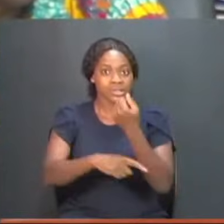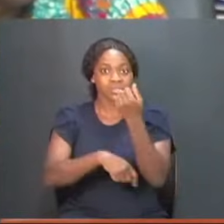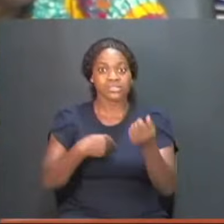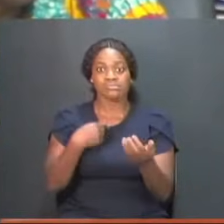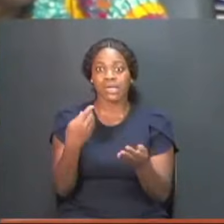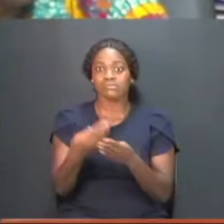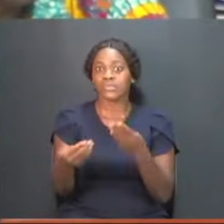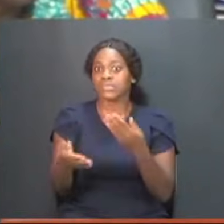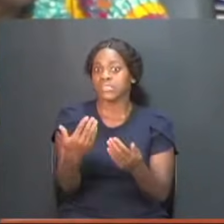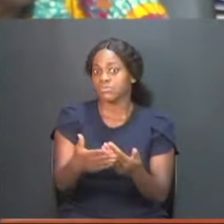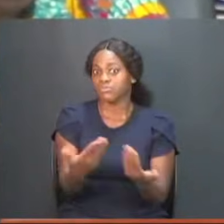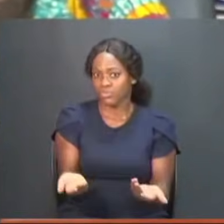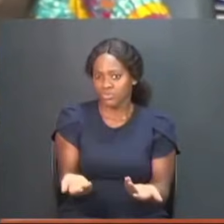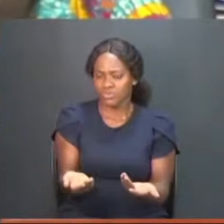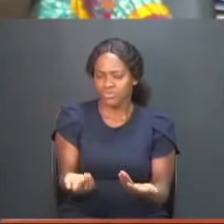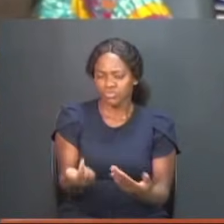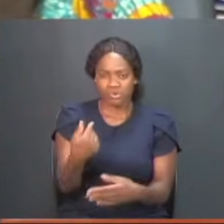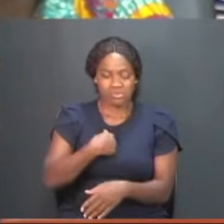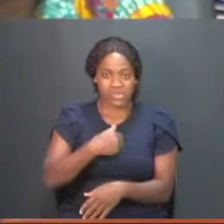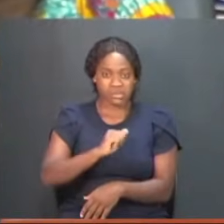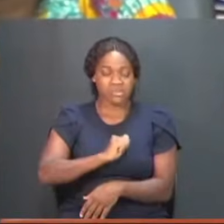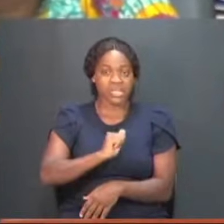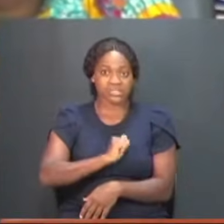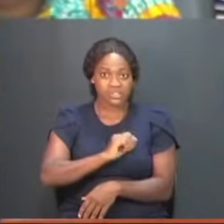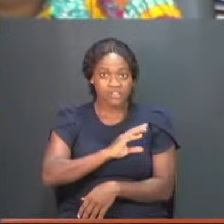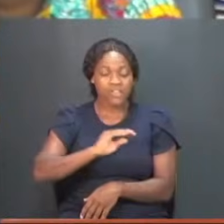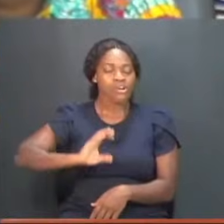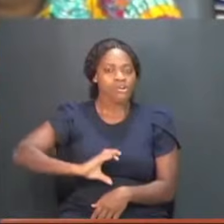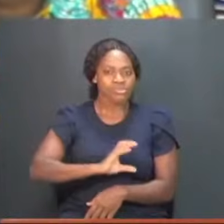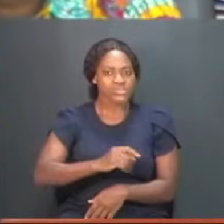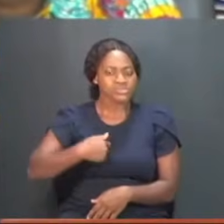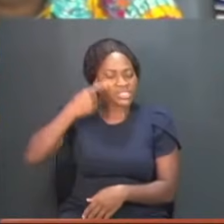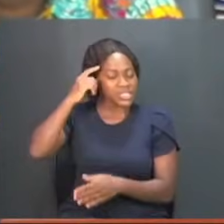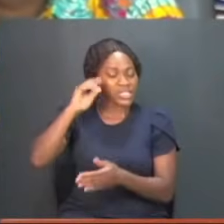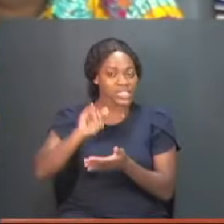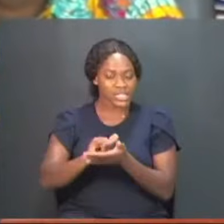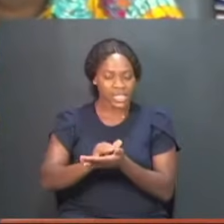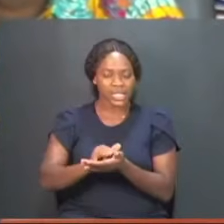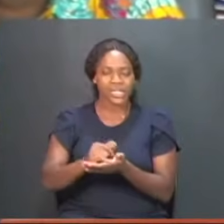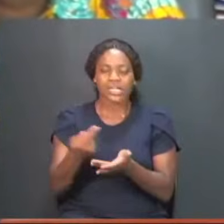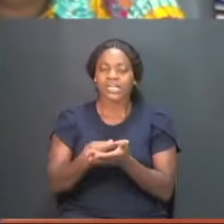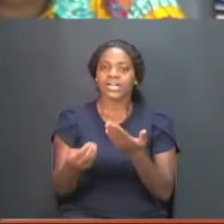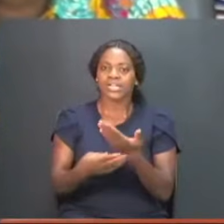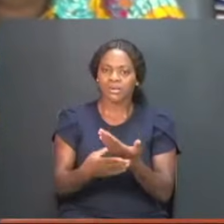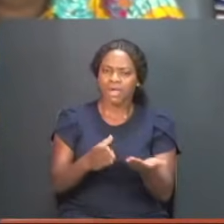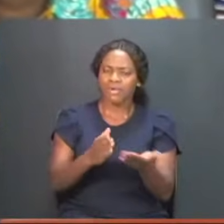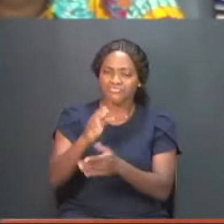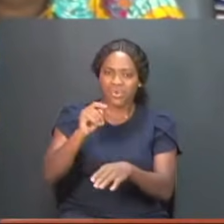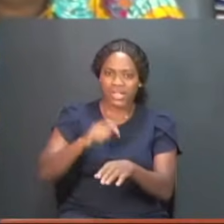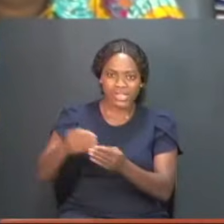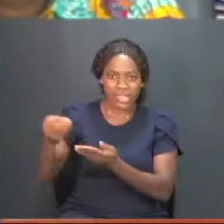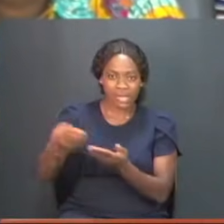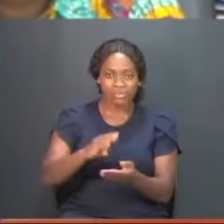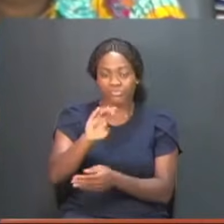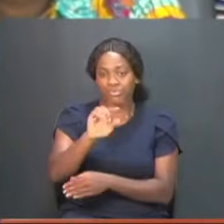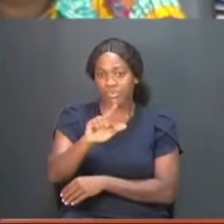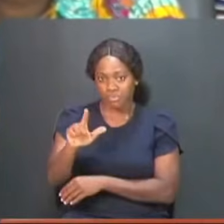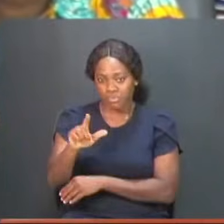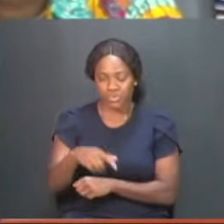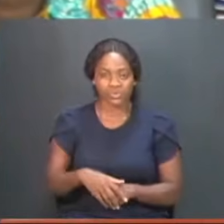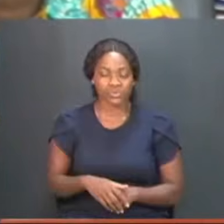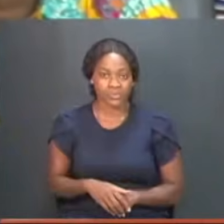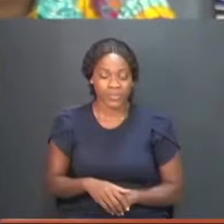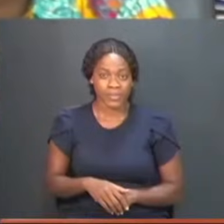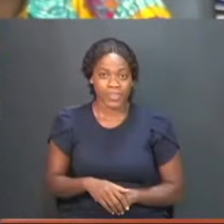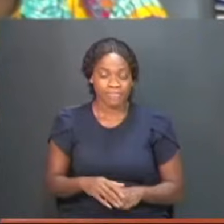like the Bank of Ghana wouldn't have come at a better time. But we must note that the initiative to implement digital